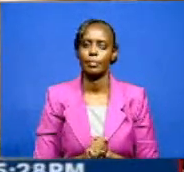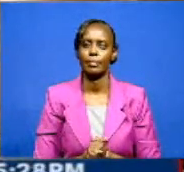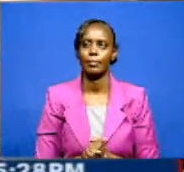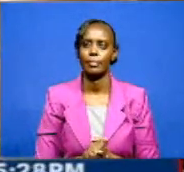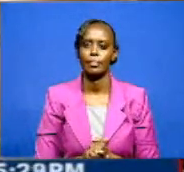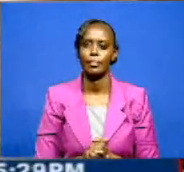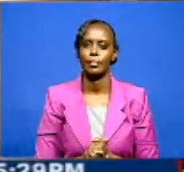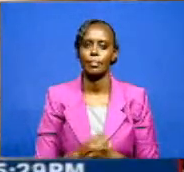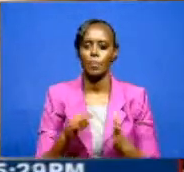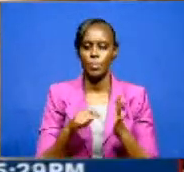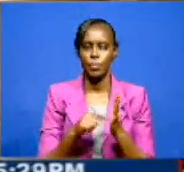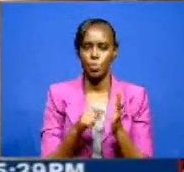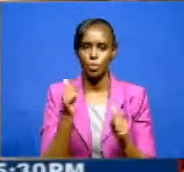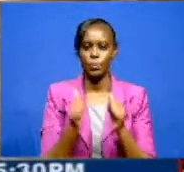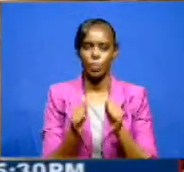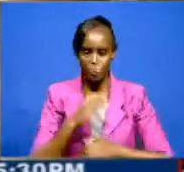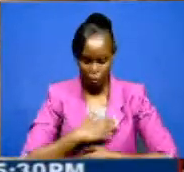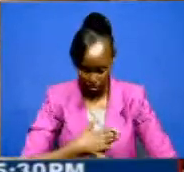What is it, Senator Sakaja?